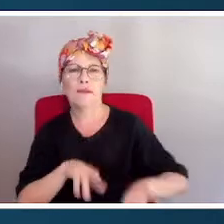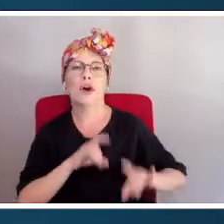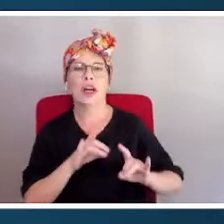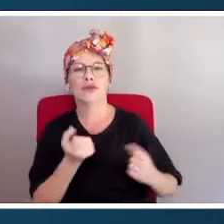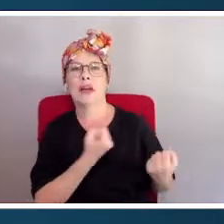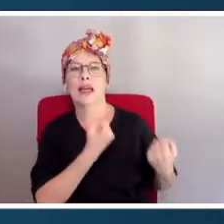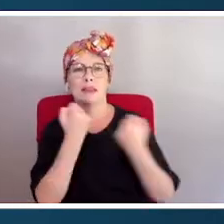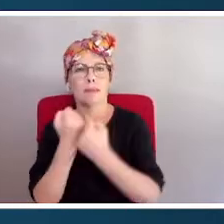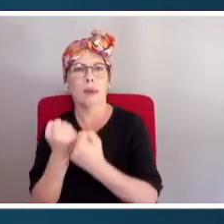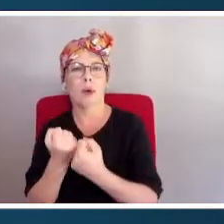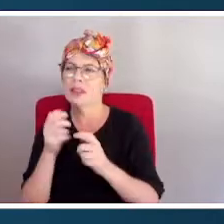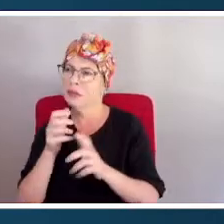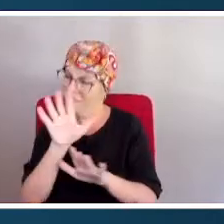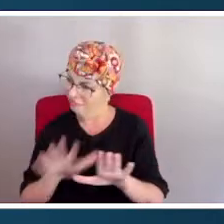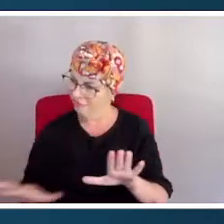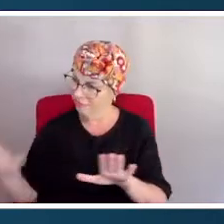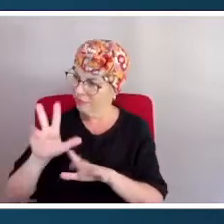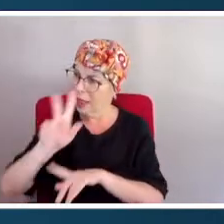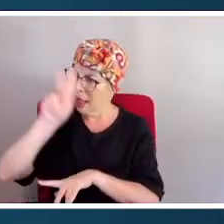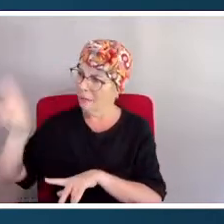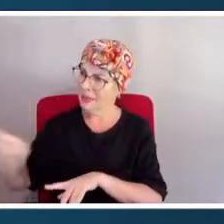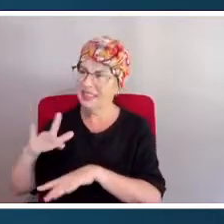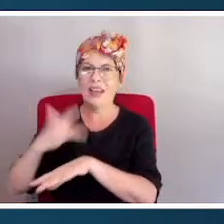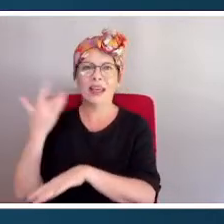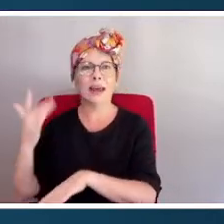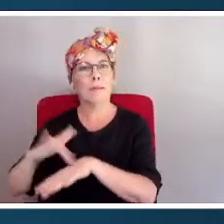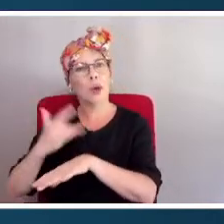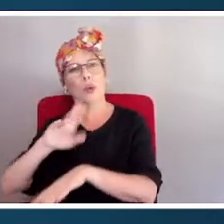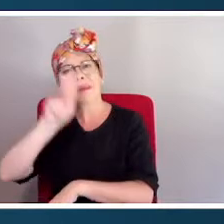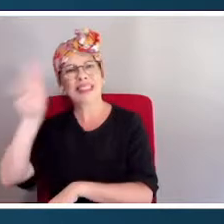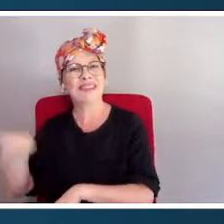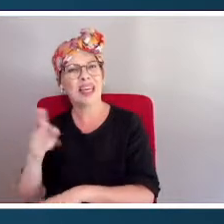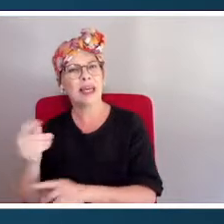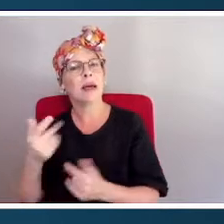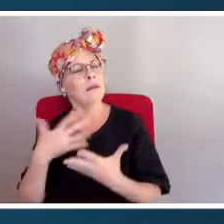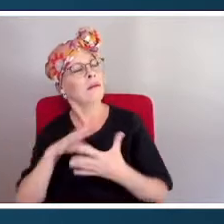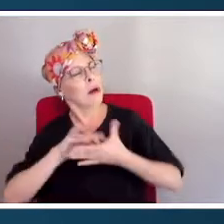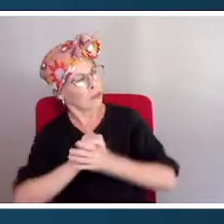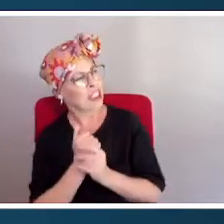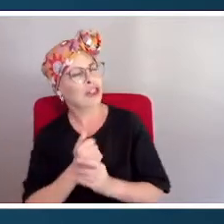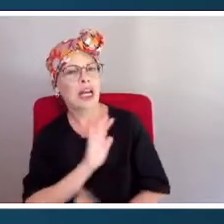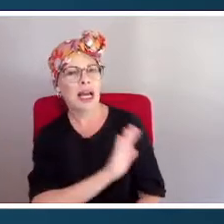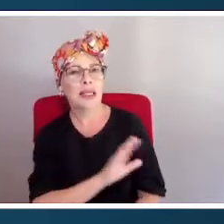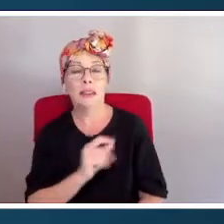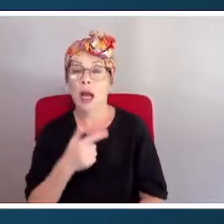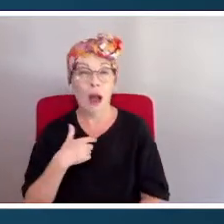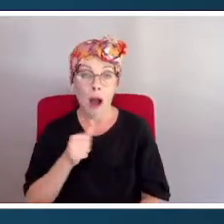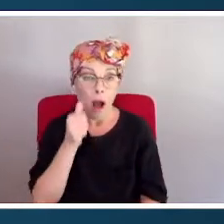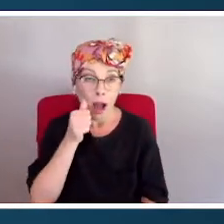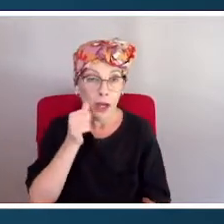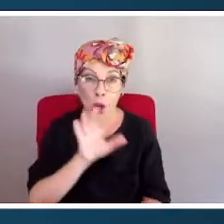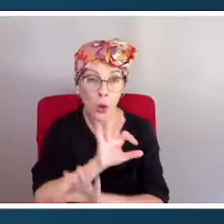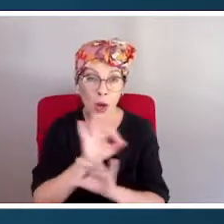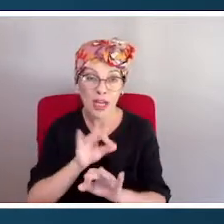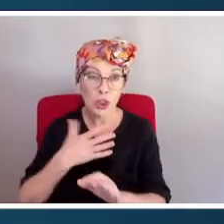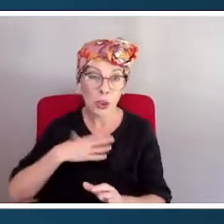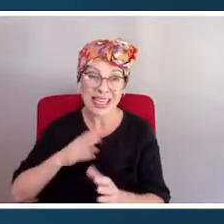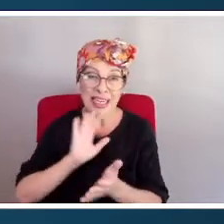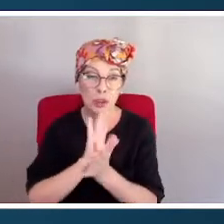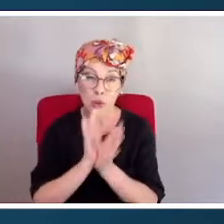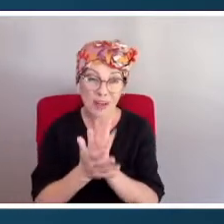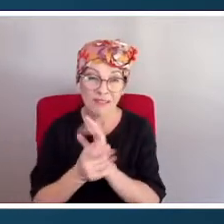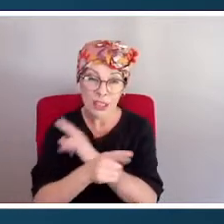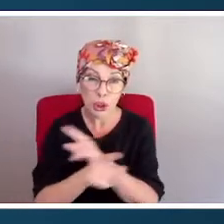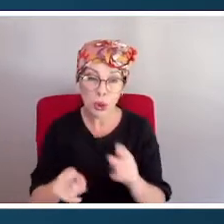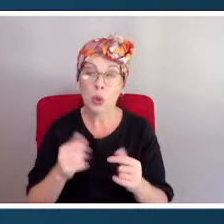do. I know, and I don't need to convince this audience of the need to act urgently